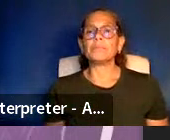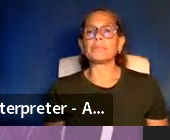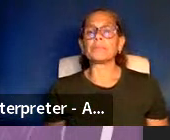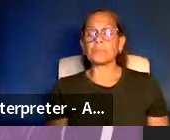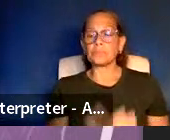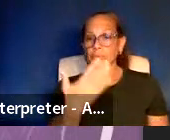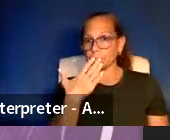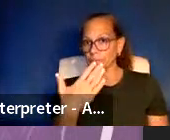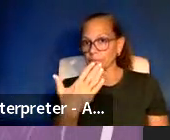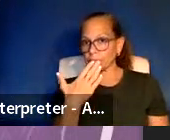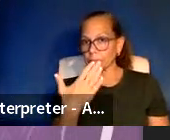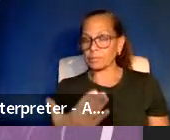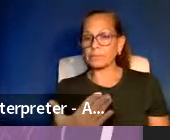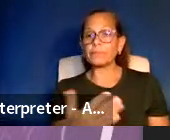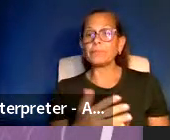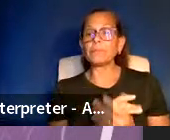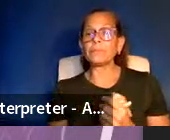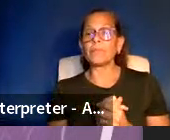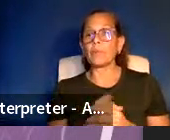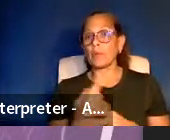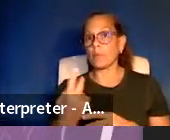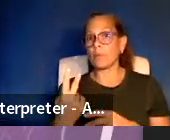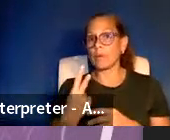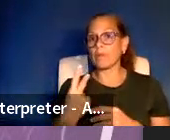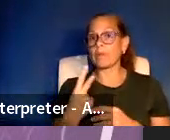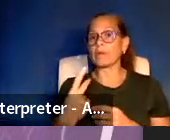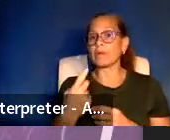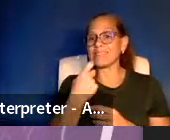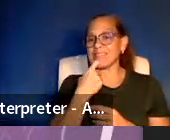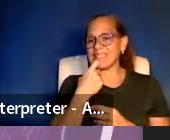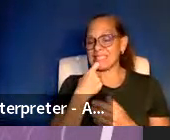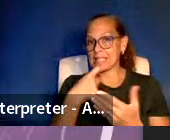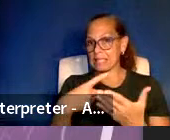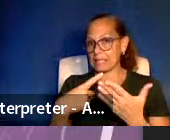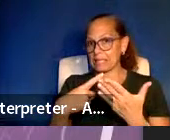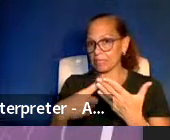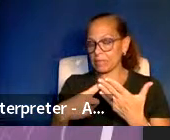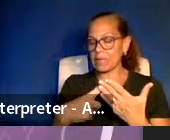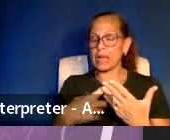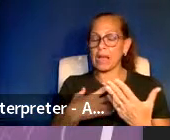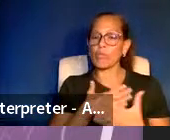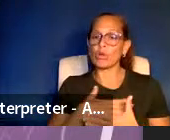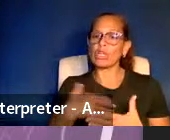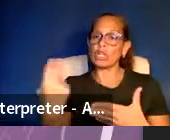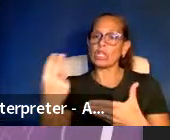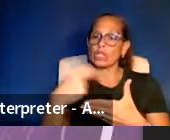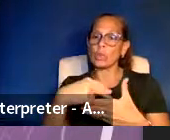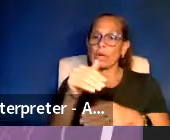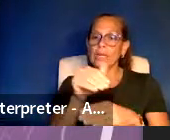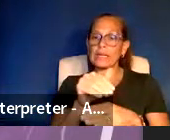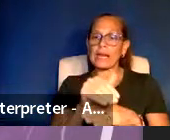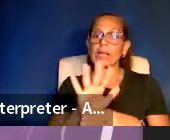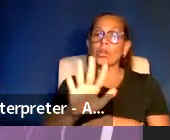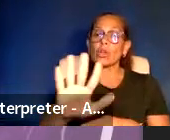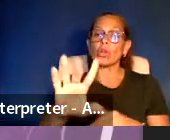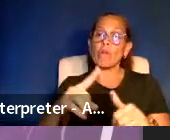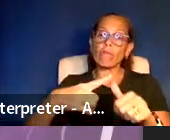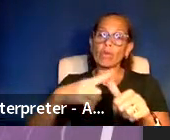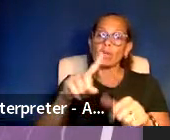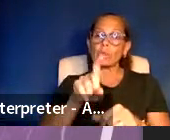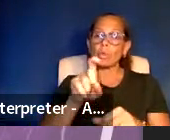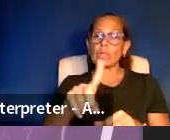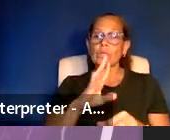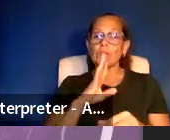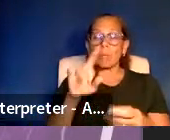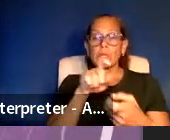Thank you, Bernadette. And I know you and I had spoken just recently, and so I appreciate you joining tonight, Bernadette. On your first question related to